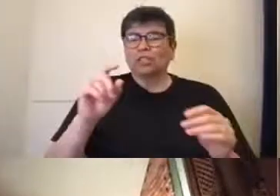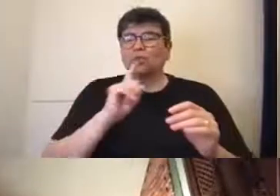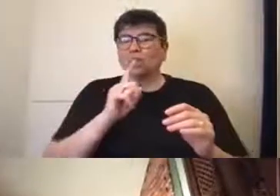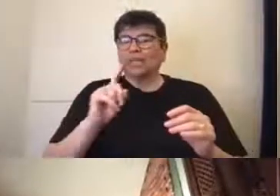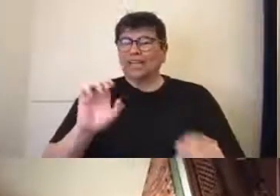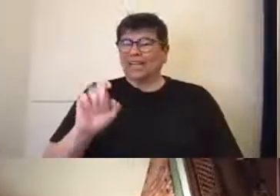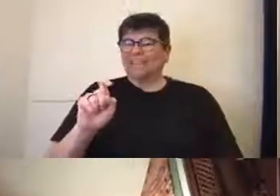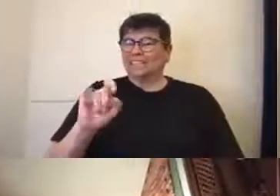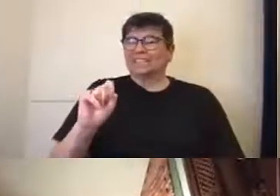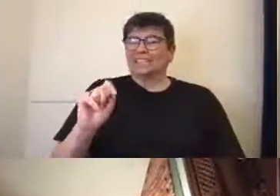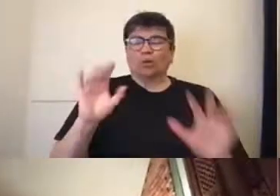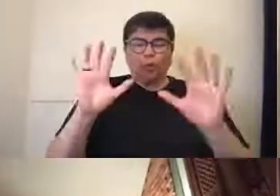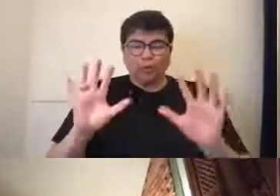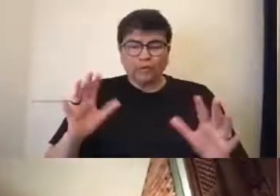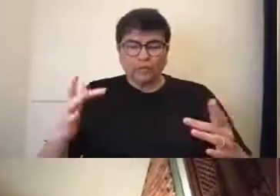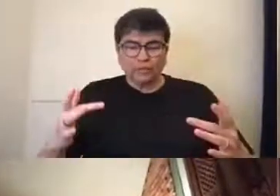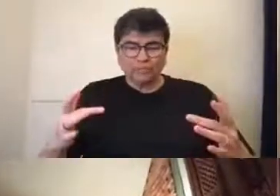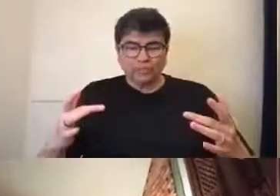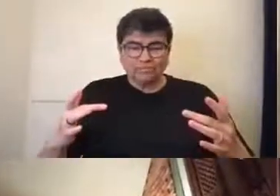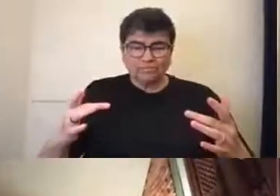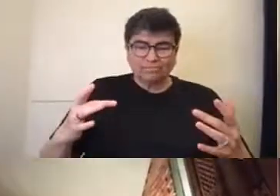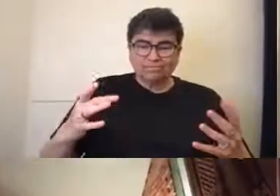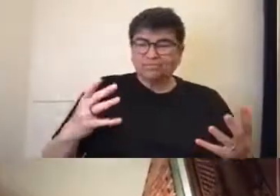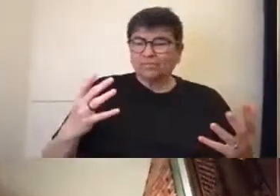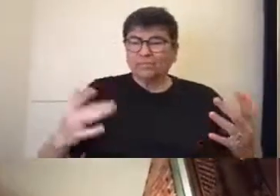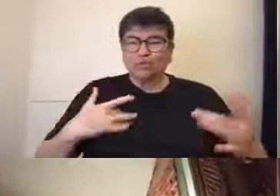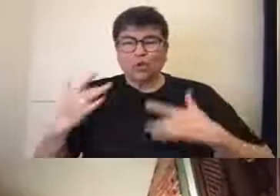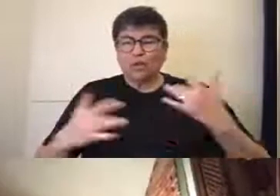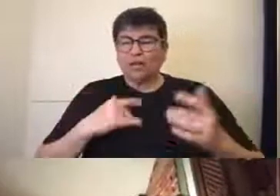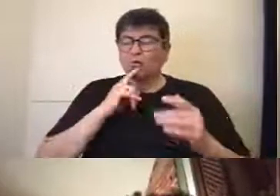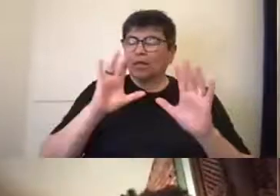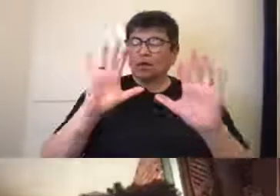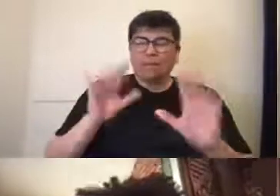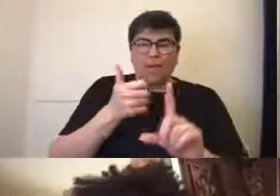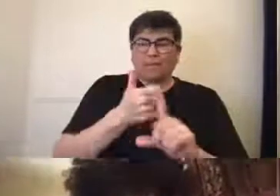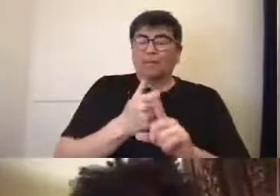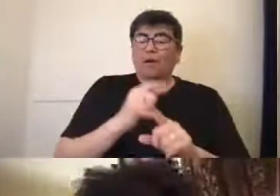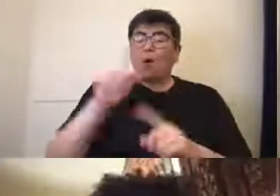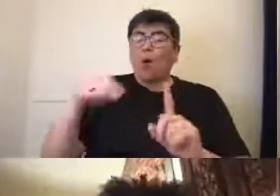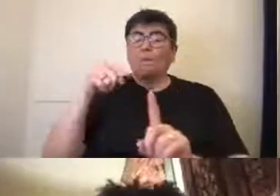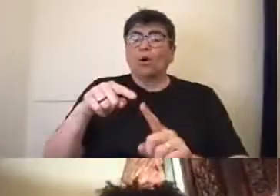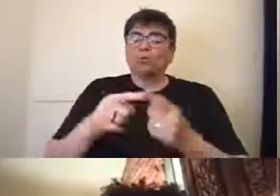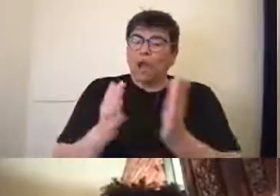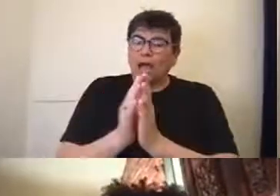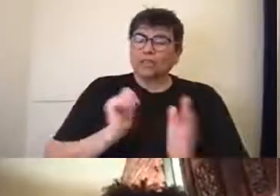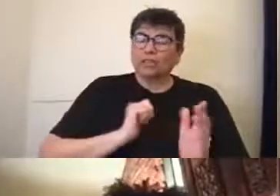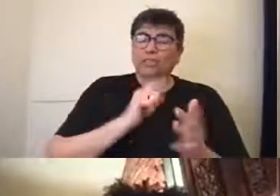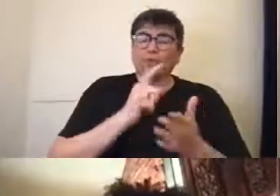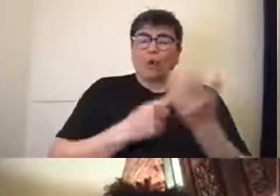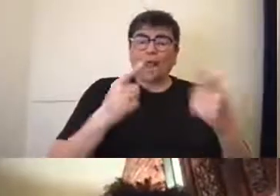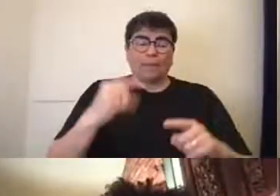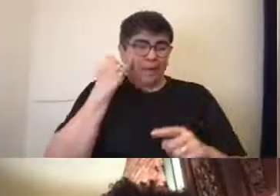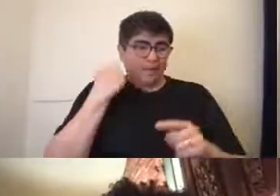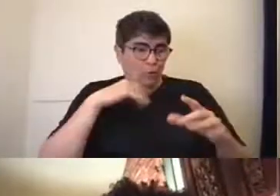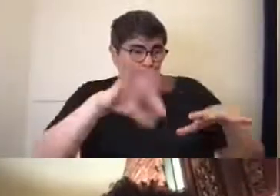exist wonderfully, joyfully, incredibly by itself, right? The whole point of what we're going to do is going to ask ourselves, what happens if we pick our